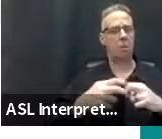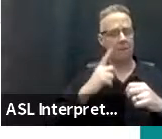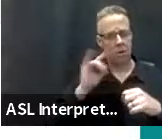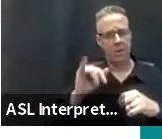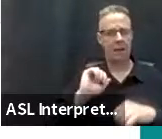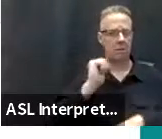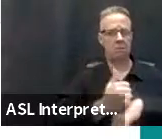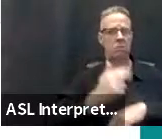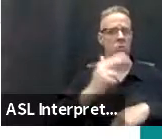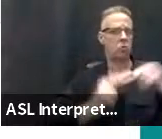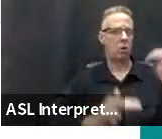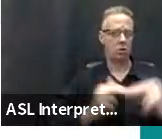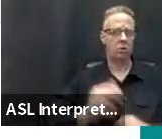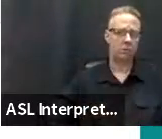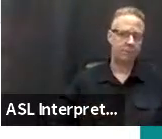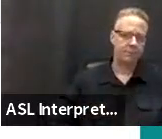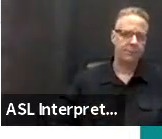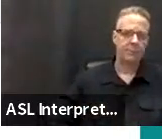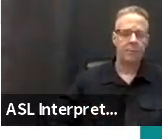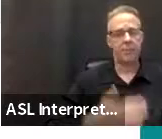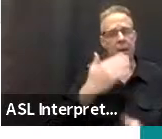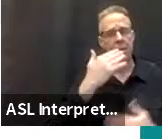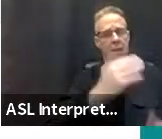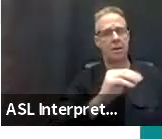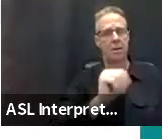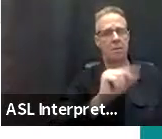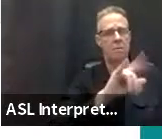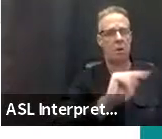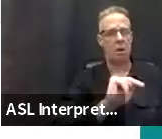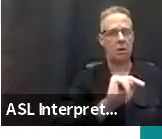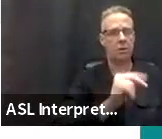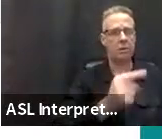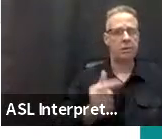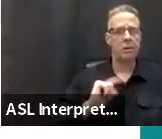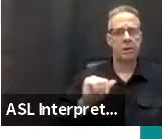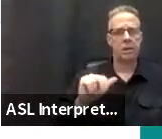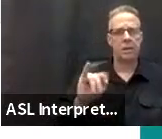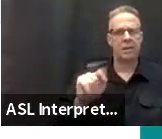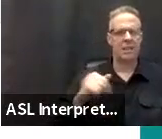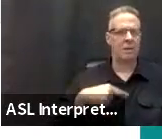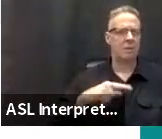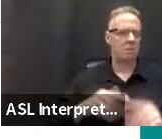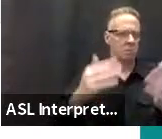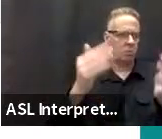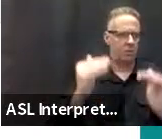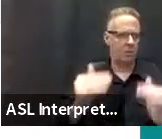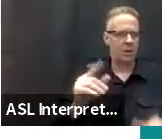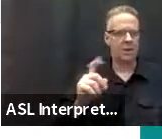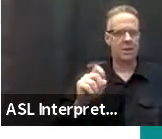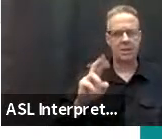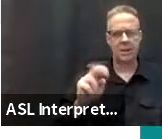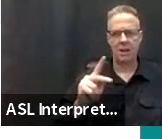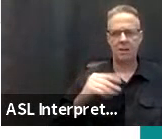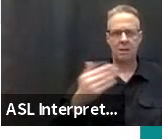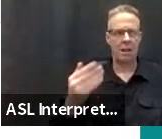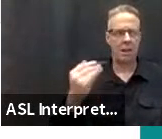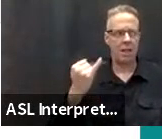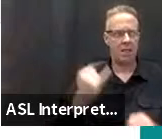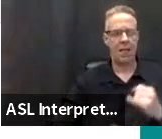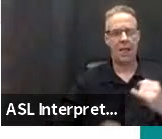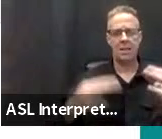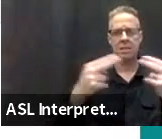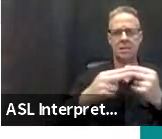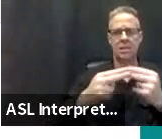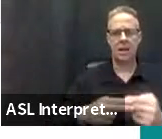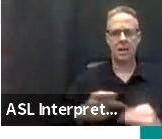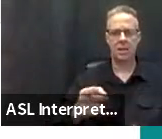is. Yeah. Thanks, Marlon. I think we need to move on. So Derek, can I have you go for this last slide?